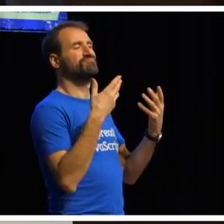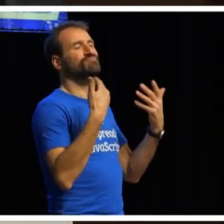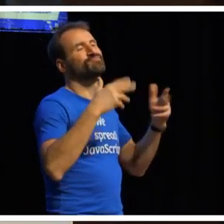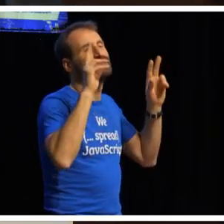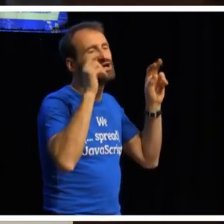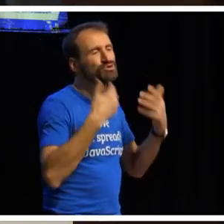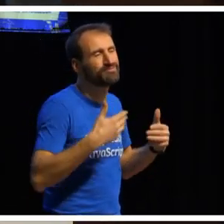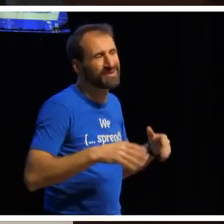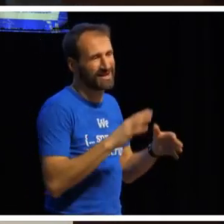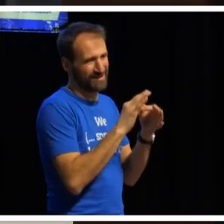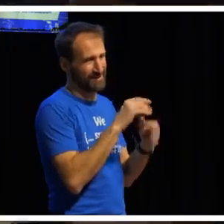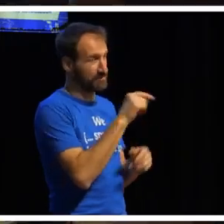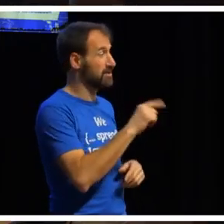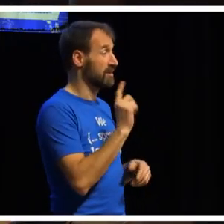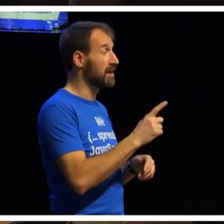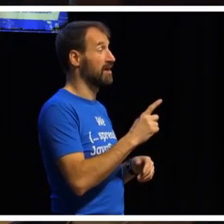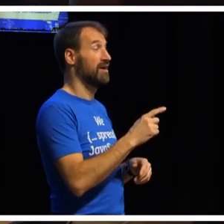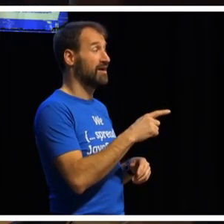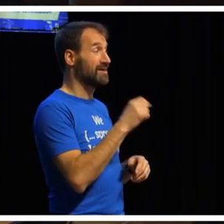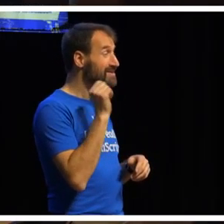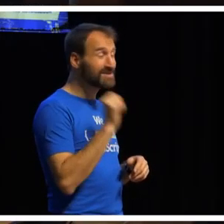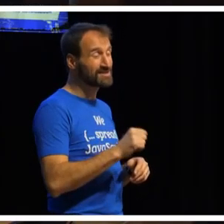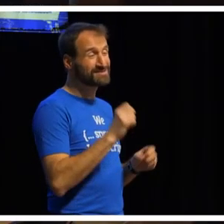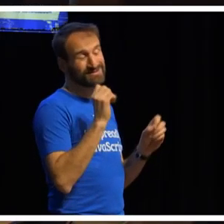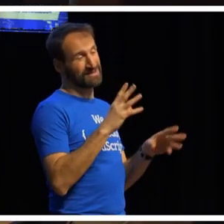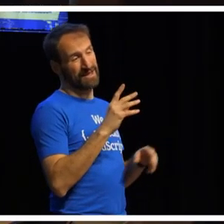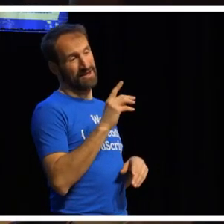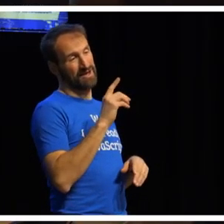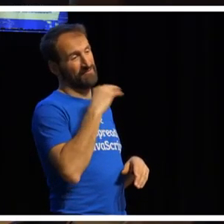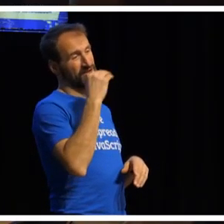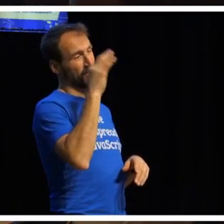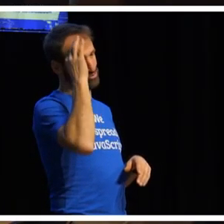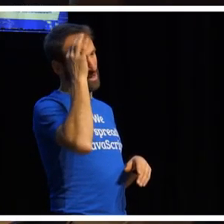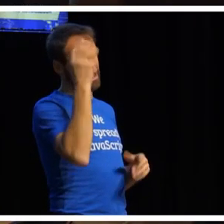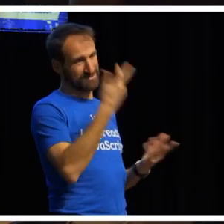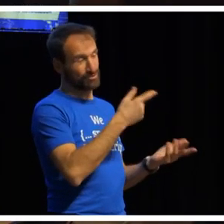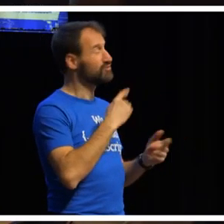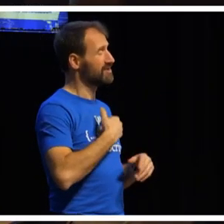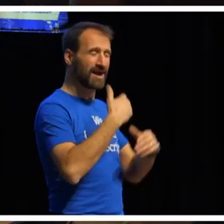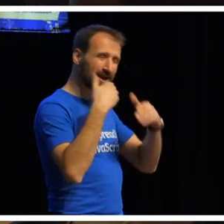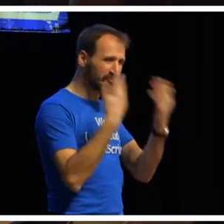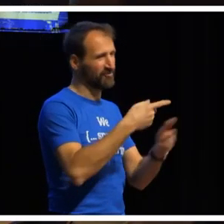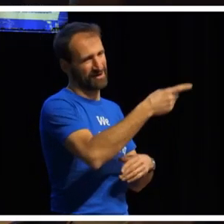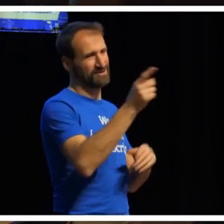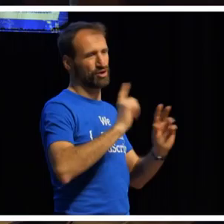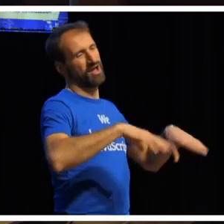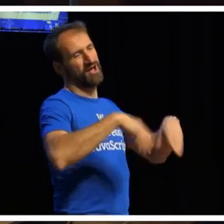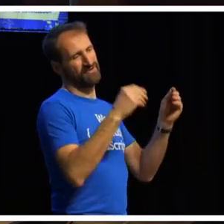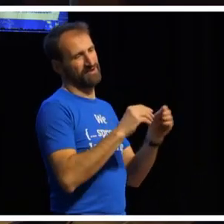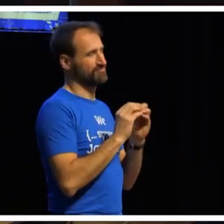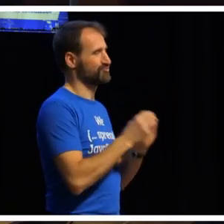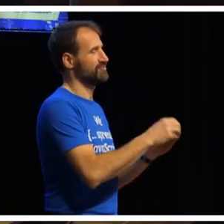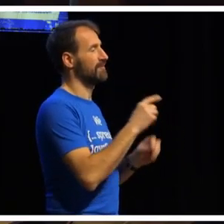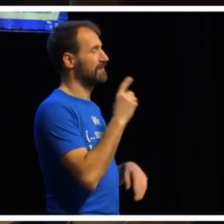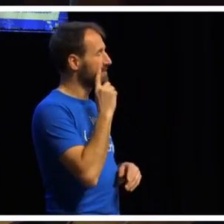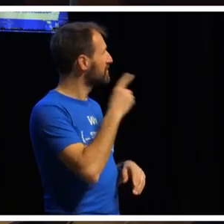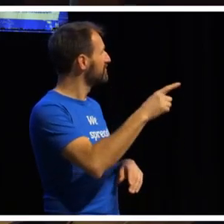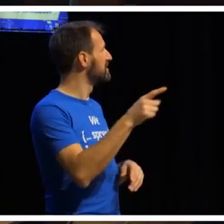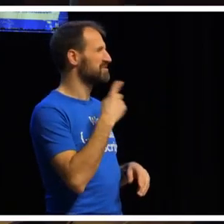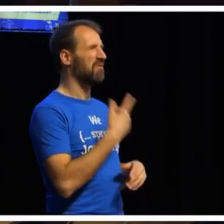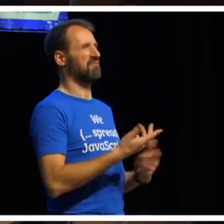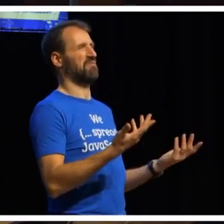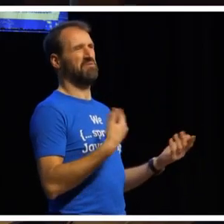with hardware is really, really good fun. You should definitely get started with it. And while you can get going with something like Arduino, you'll actually